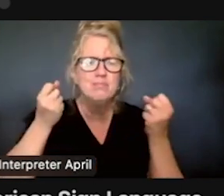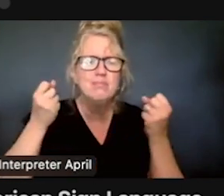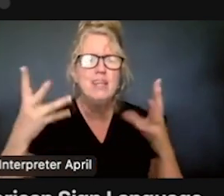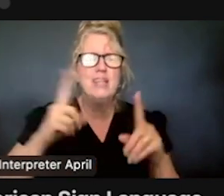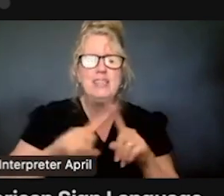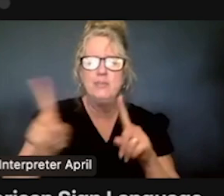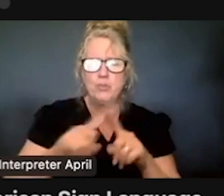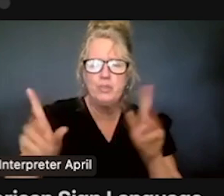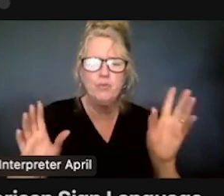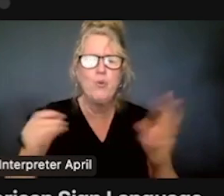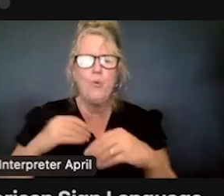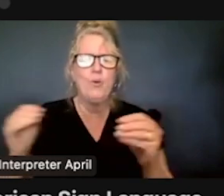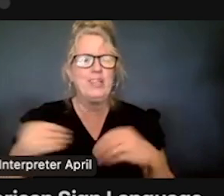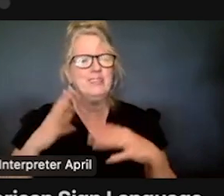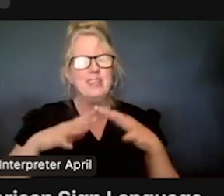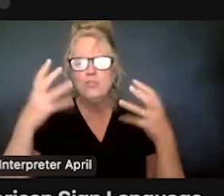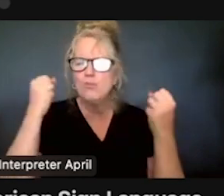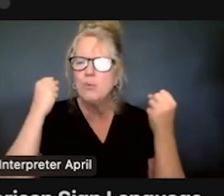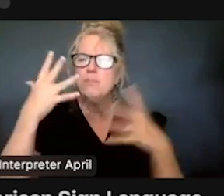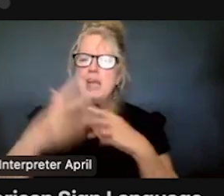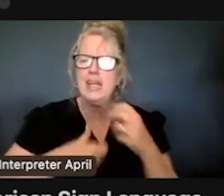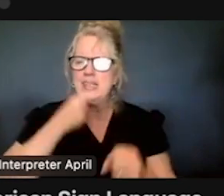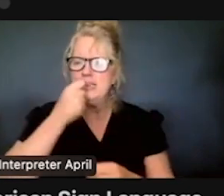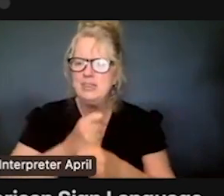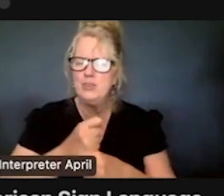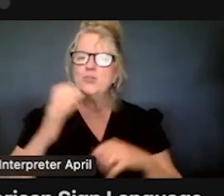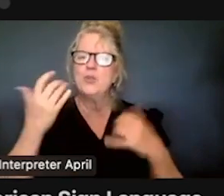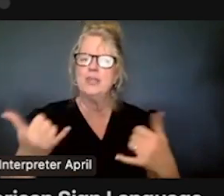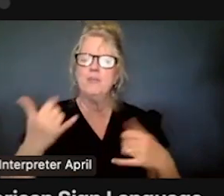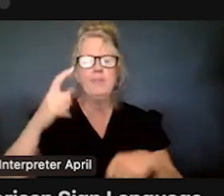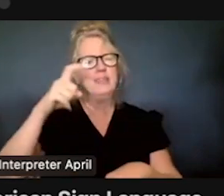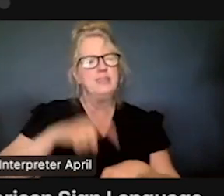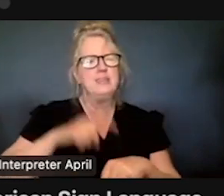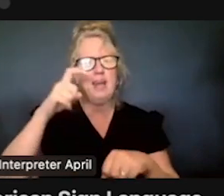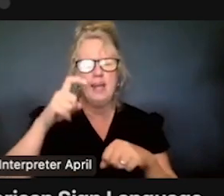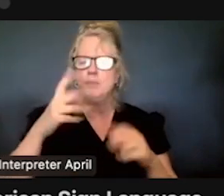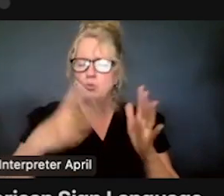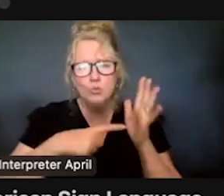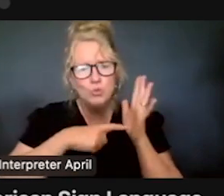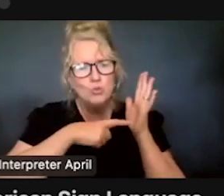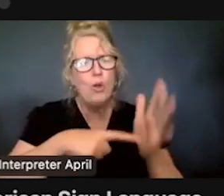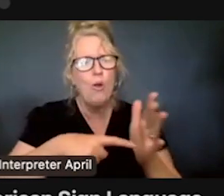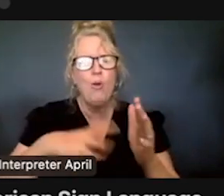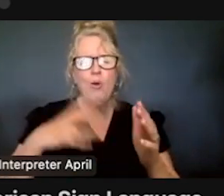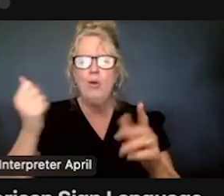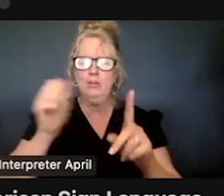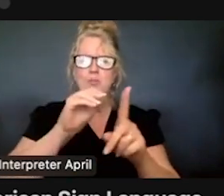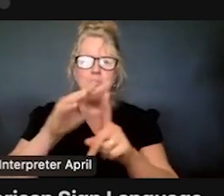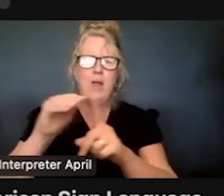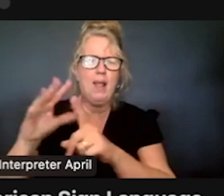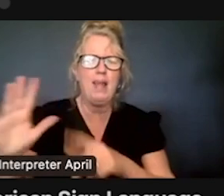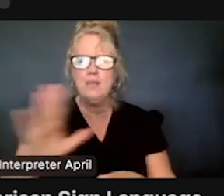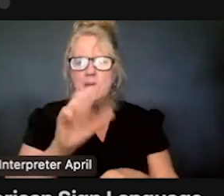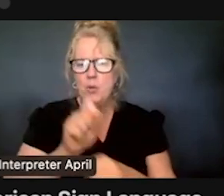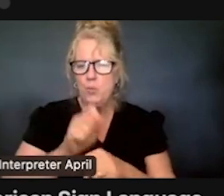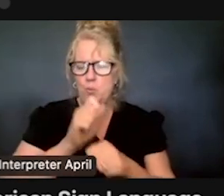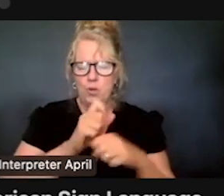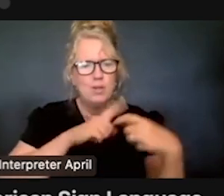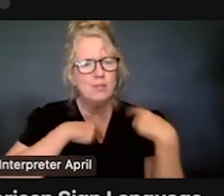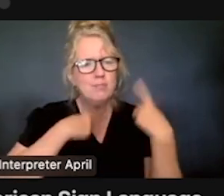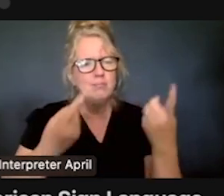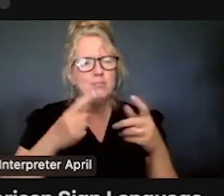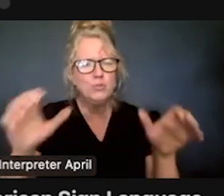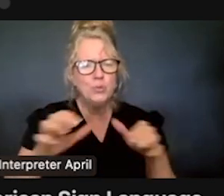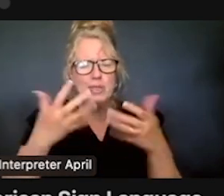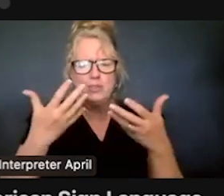in this space for years, and it's about time that we showcase and spotlight the work that they've been doing and push out the